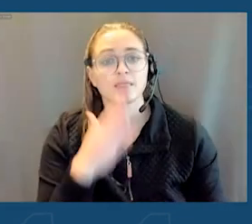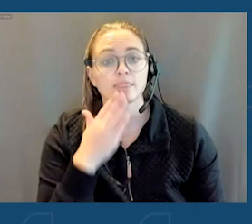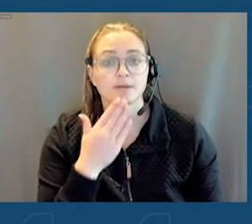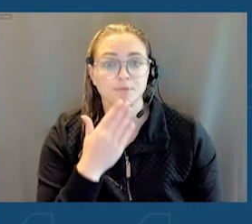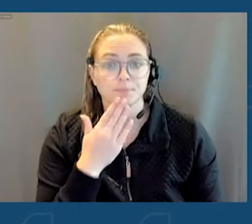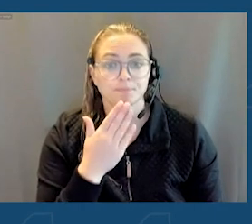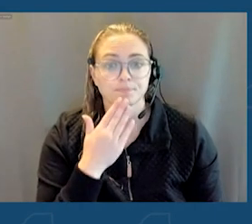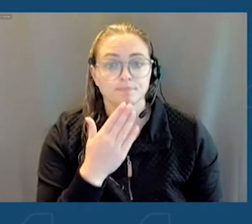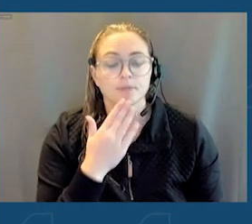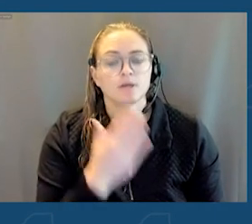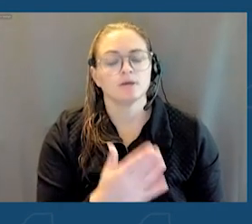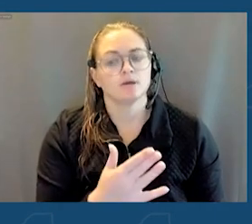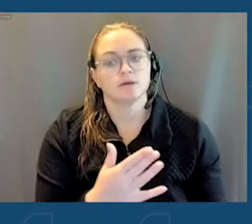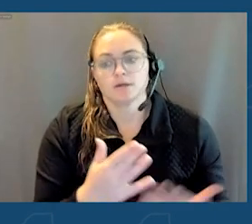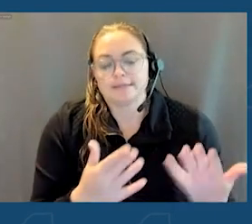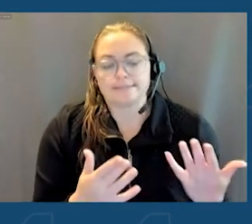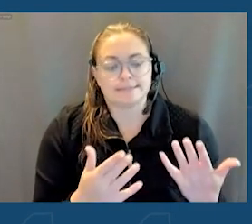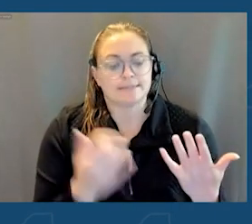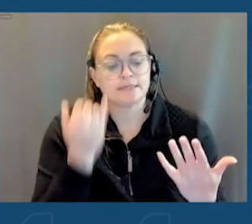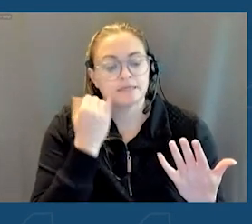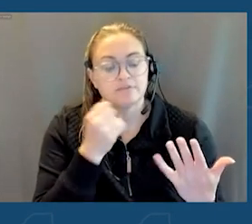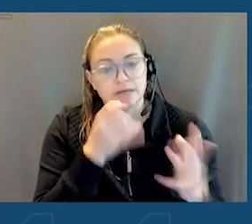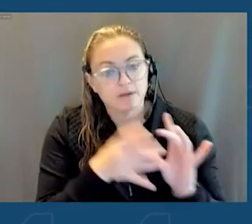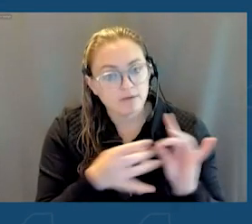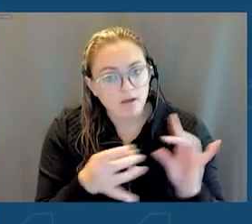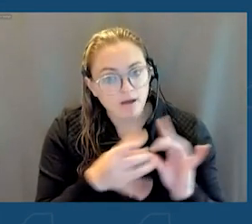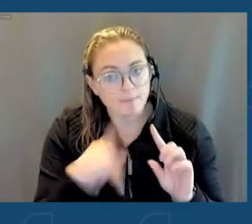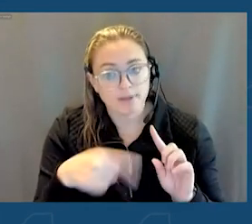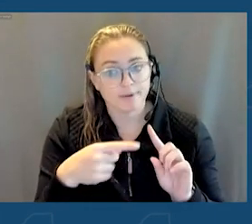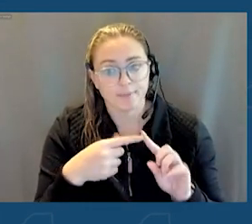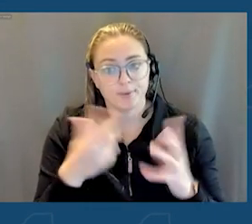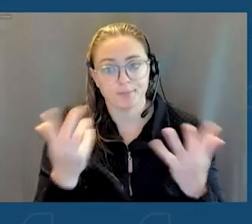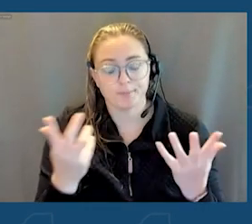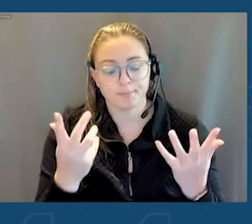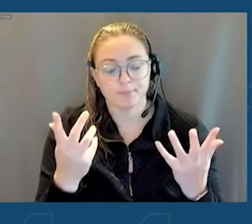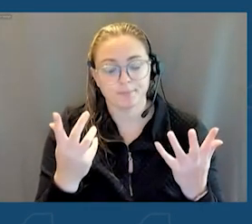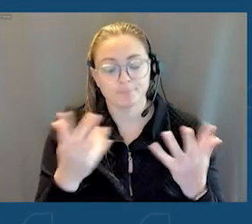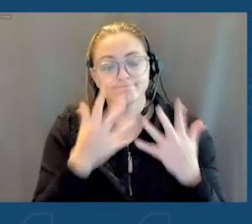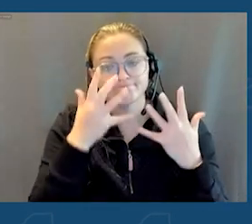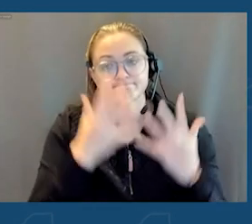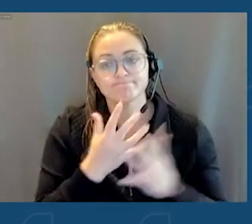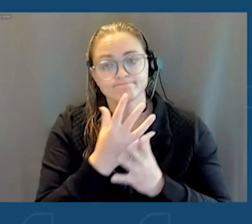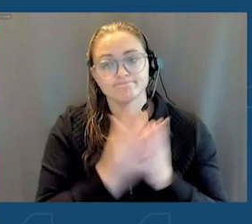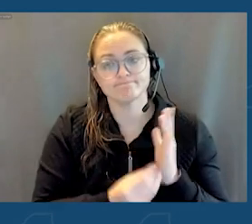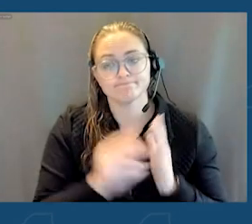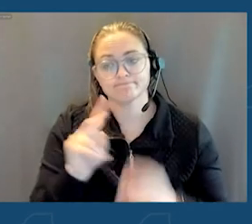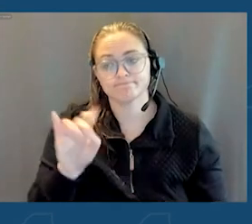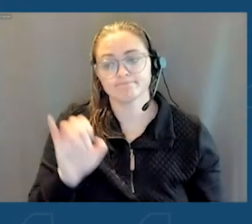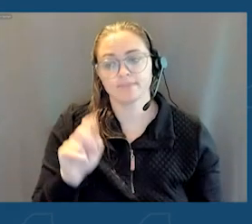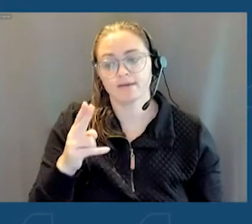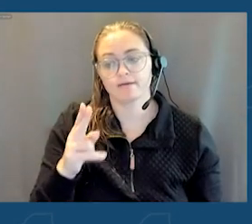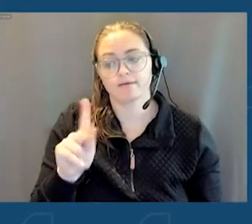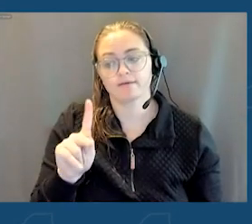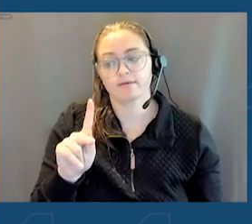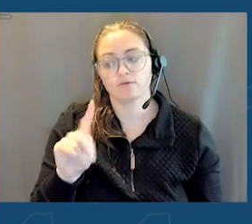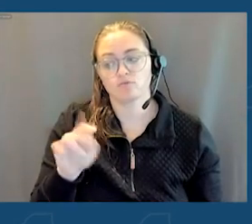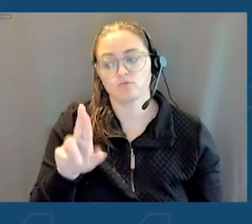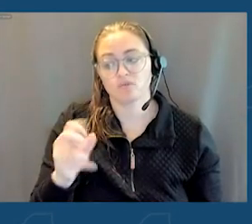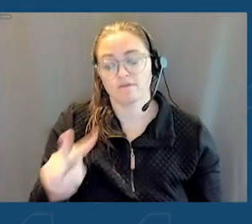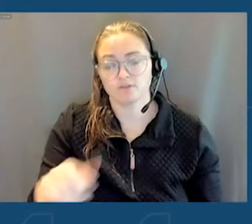I'd be remiss if I didn't comment on the sad passing of Dick Ravich. I've known Dick